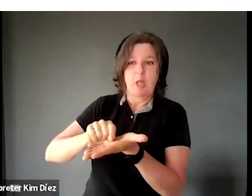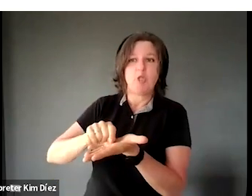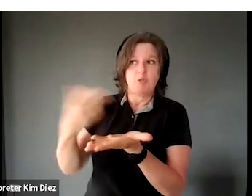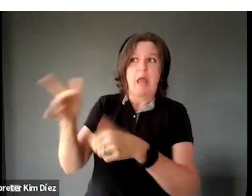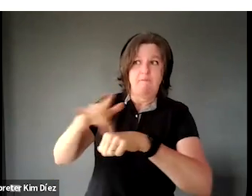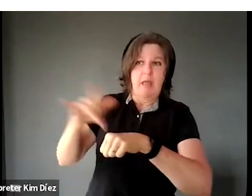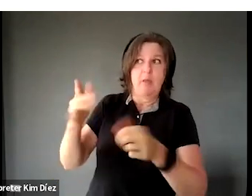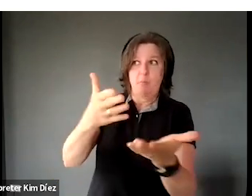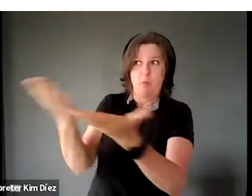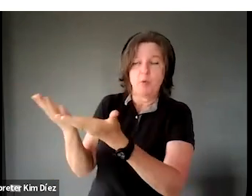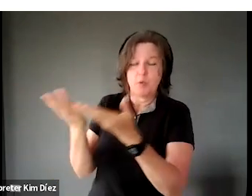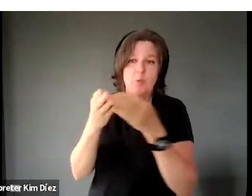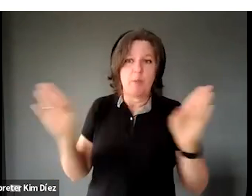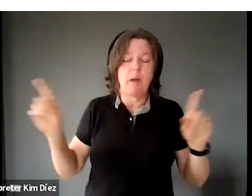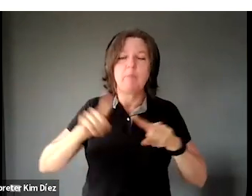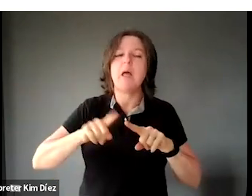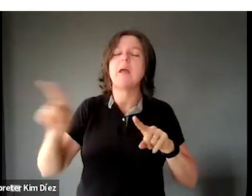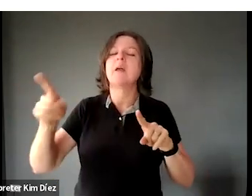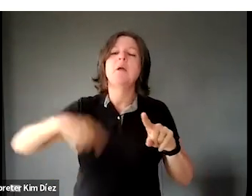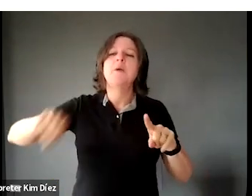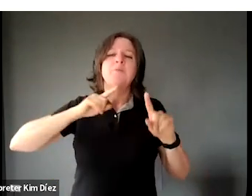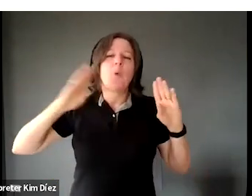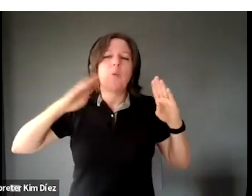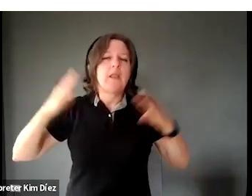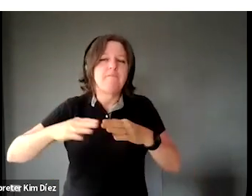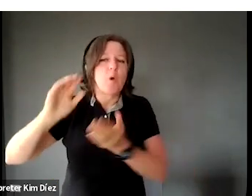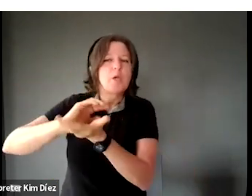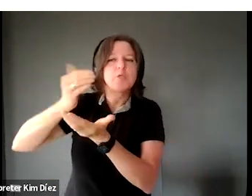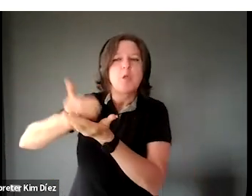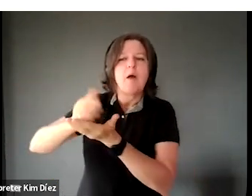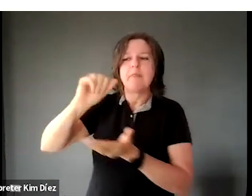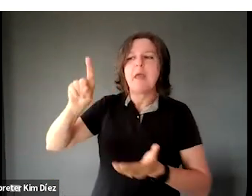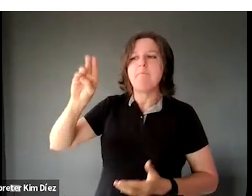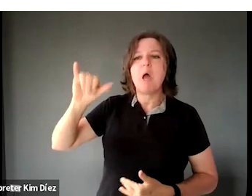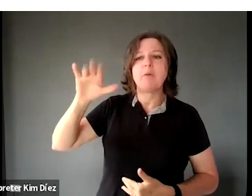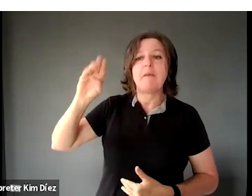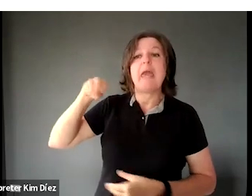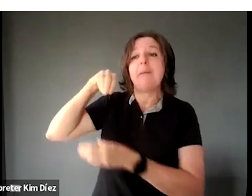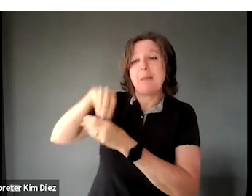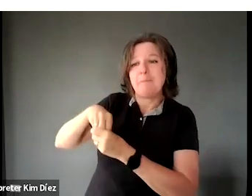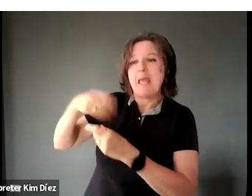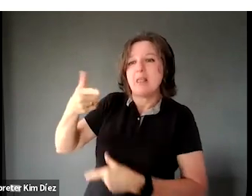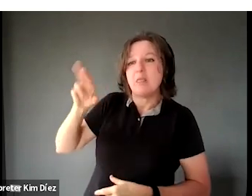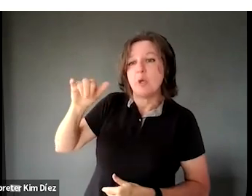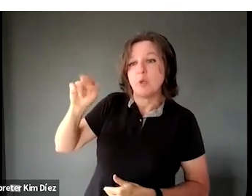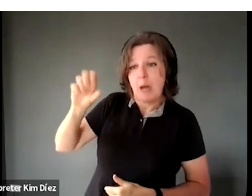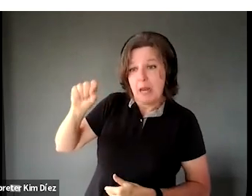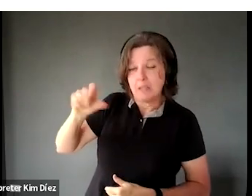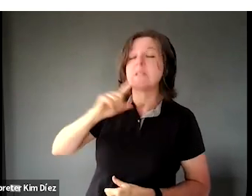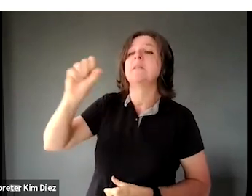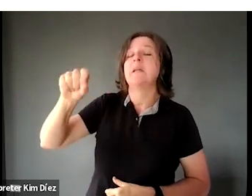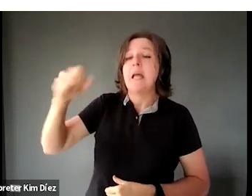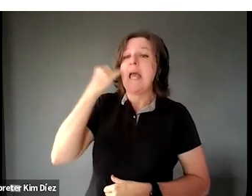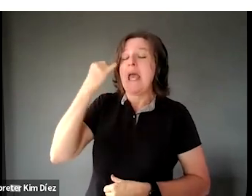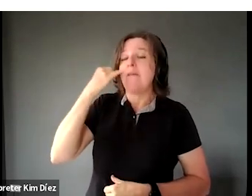cadmium mapping, and we have all of the results have been published and are open to the public. We focus on